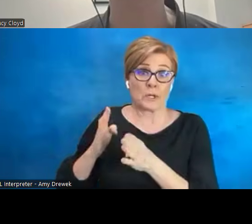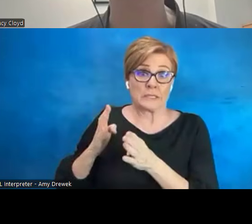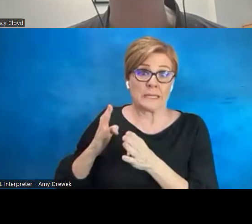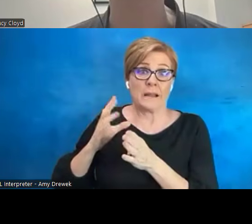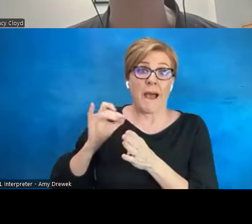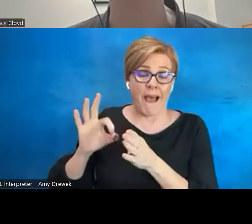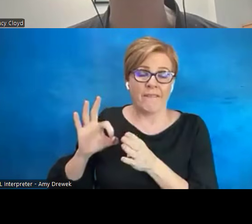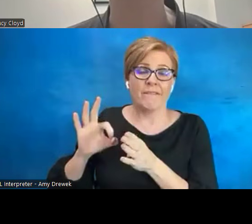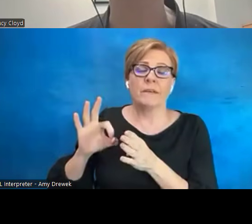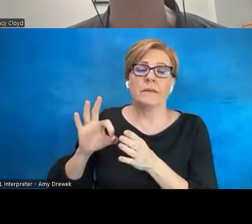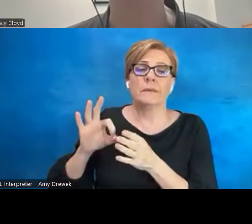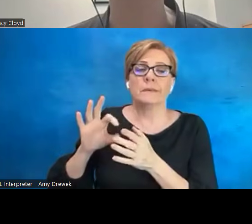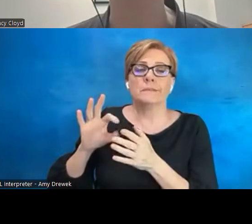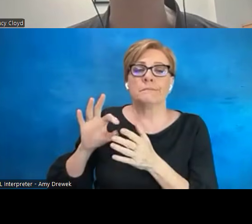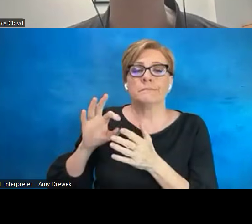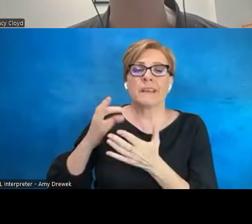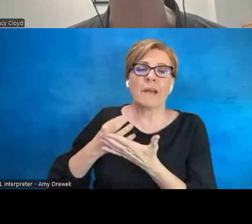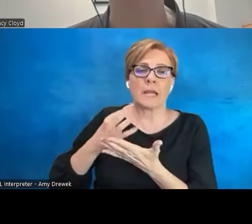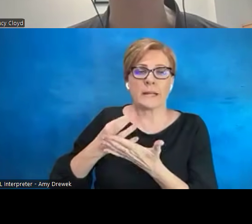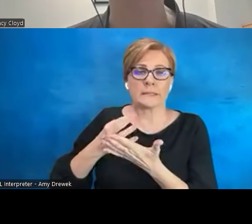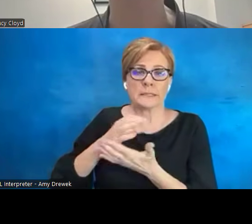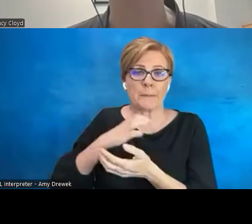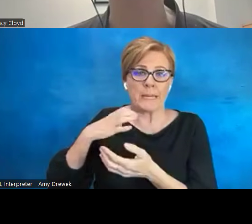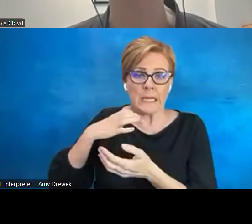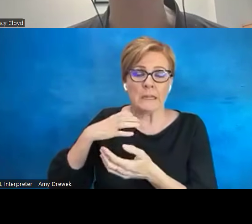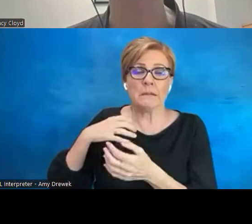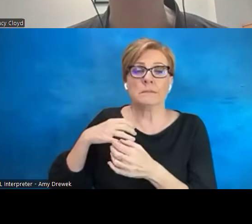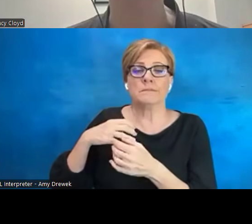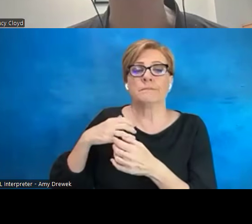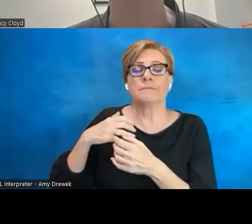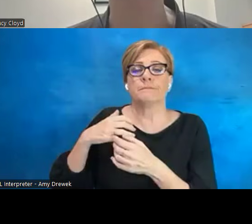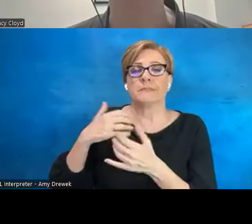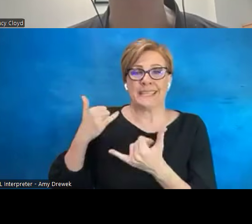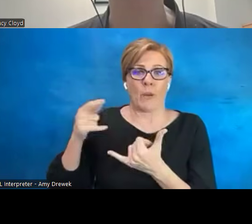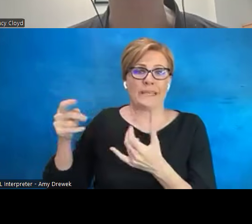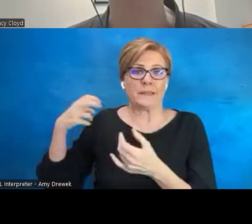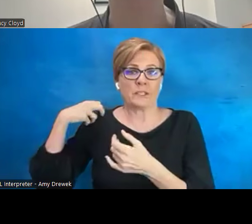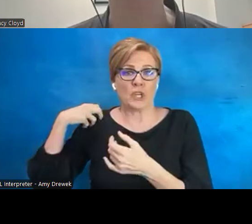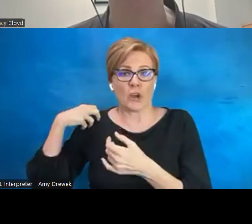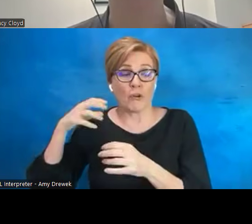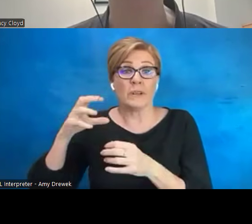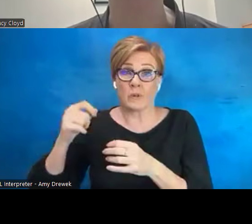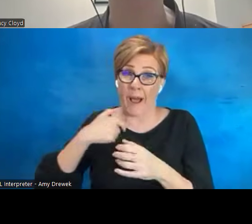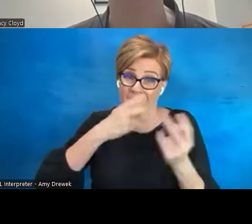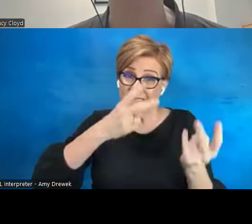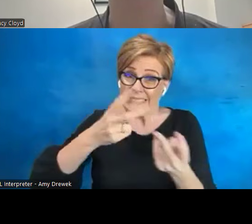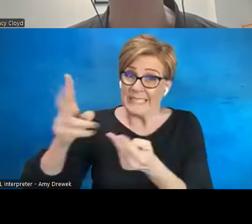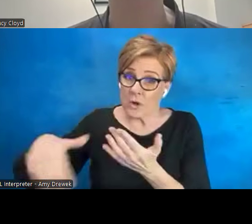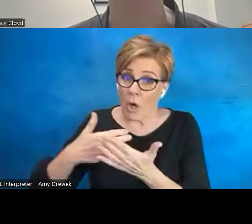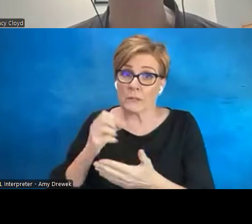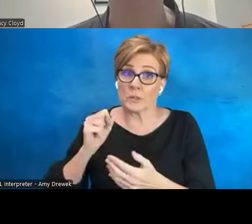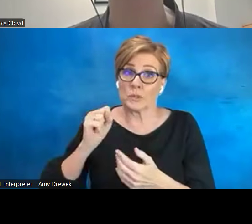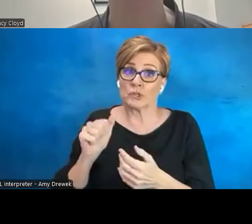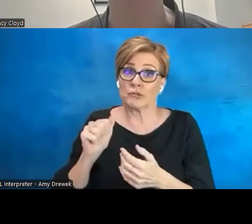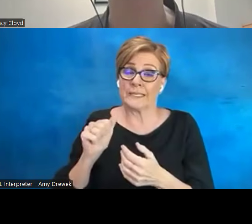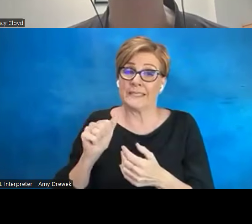direct oversight to Social Security, I've made it a project when I came on to visit all the local Social Security field offices, which was a